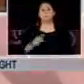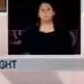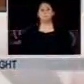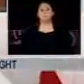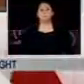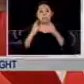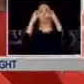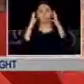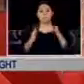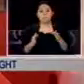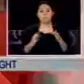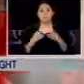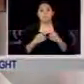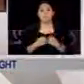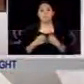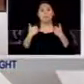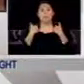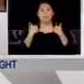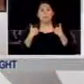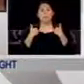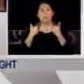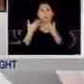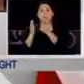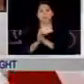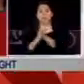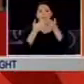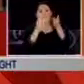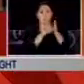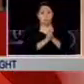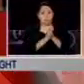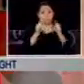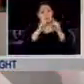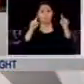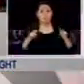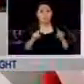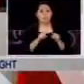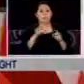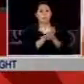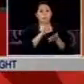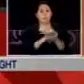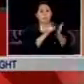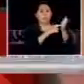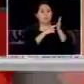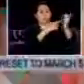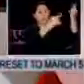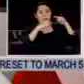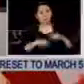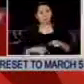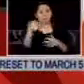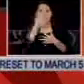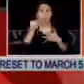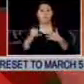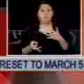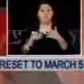This resolves the twin requests for issuance of subpoena, both dated January 31, 2012, filed by the House of